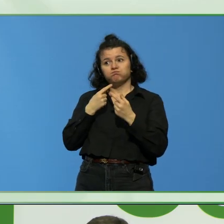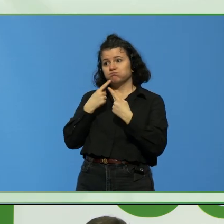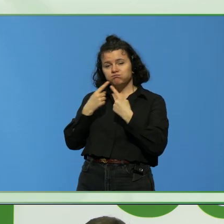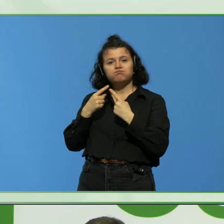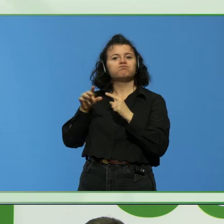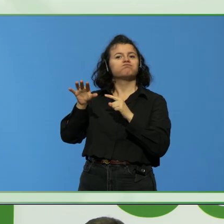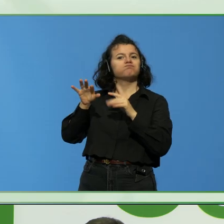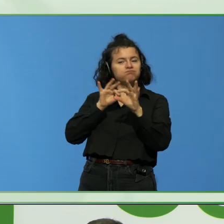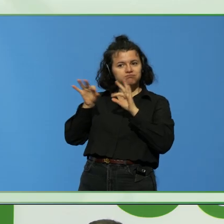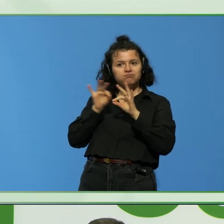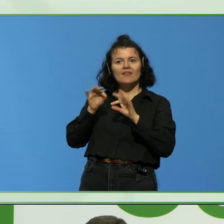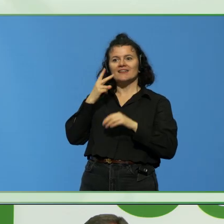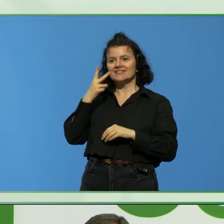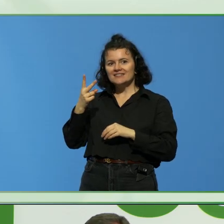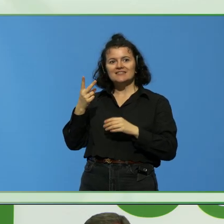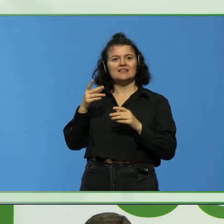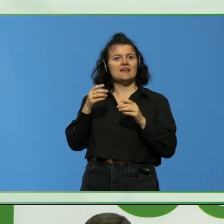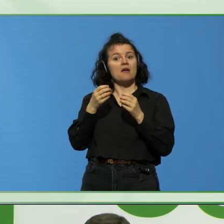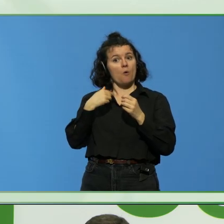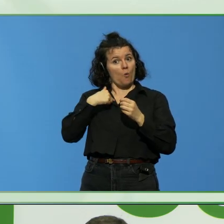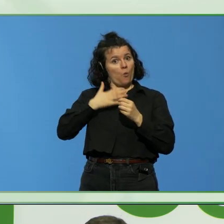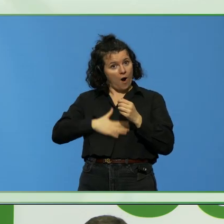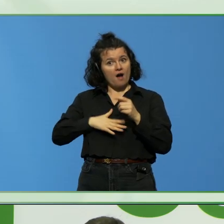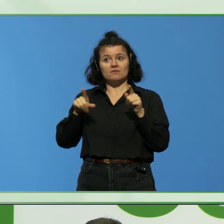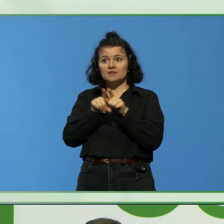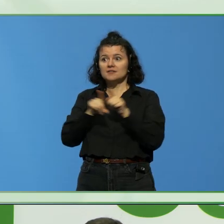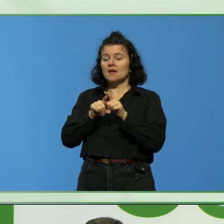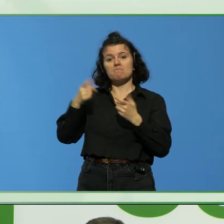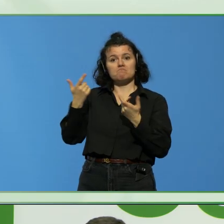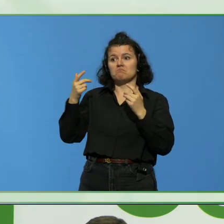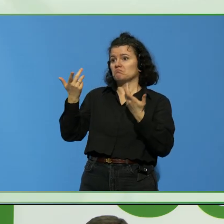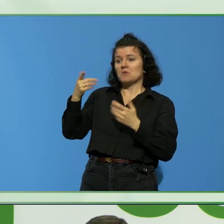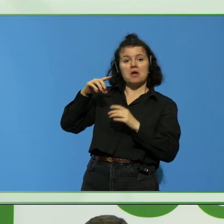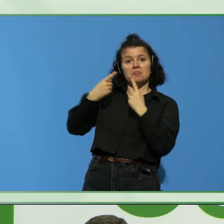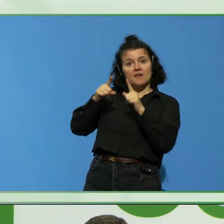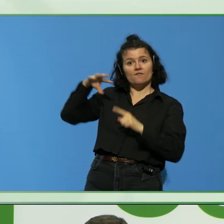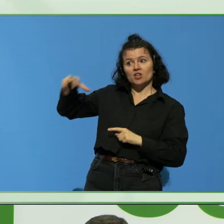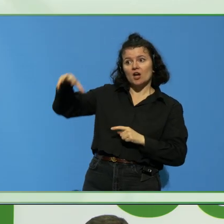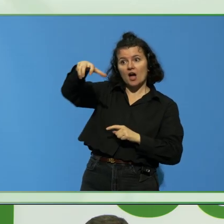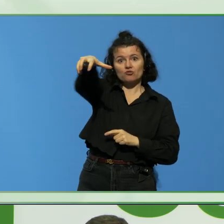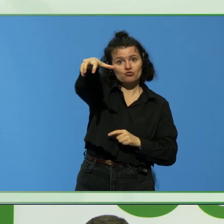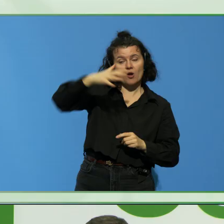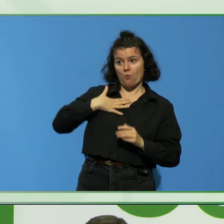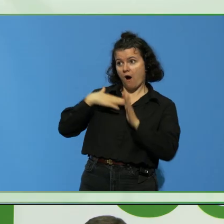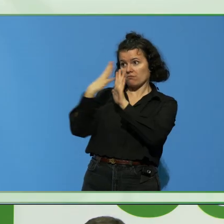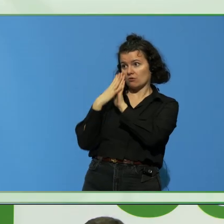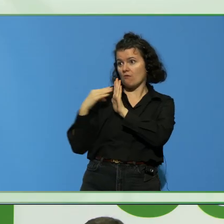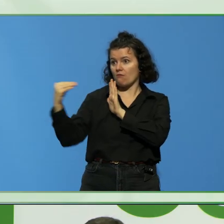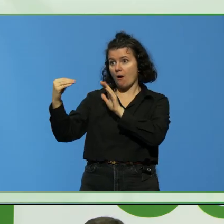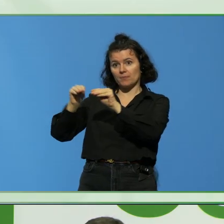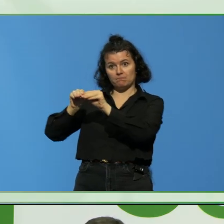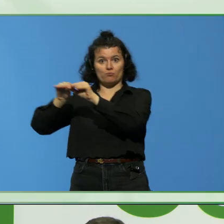are interested, but there are also parts of Europe where this